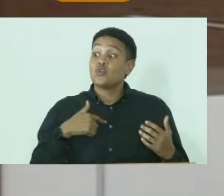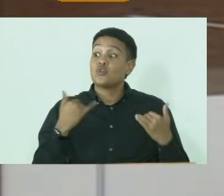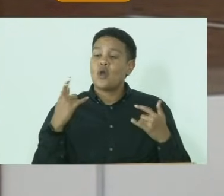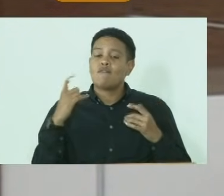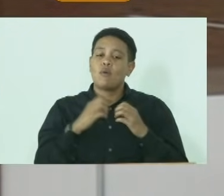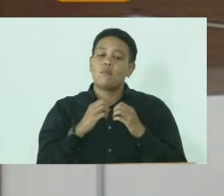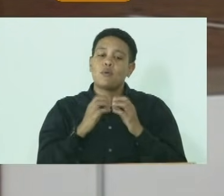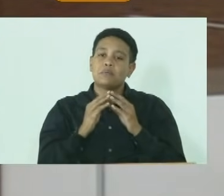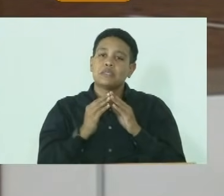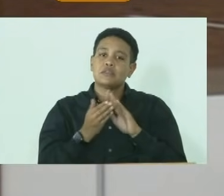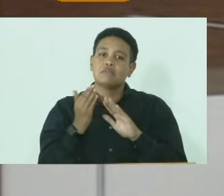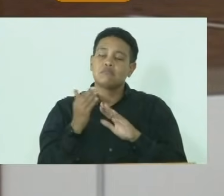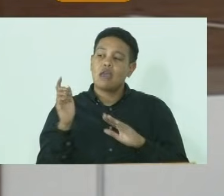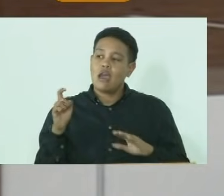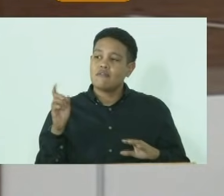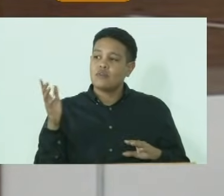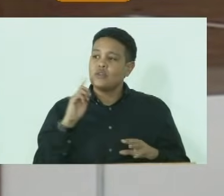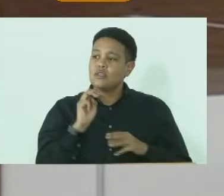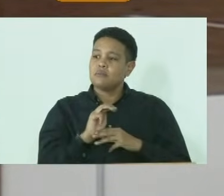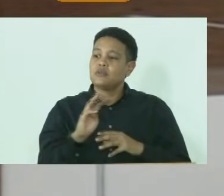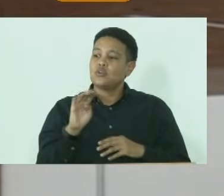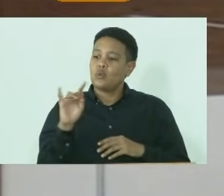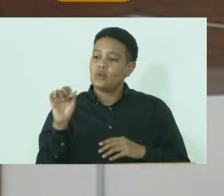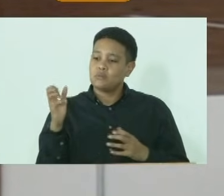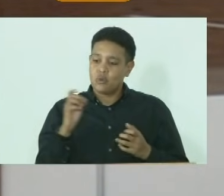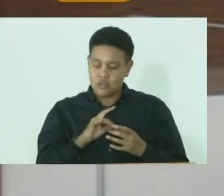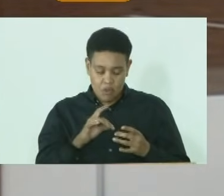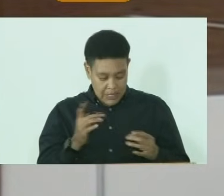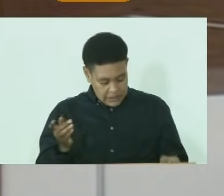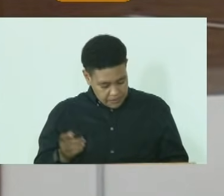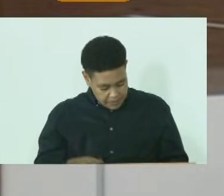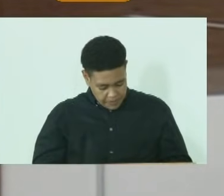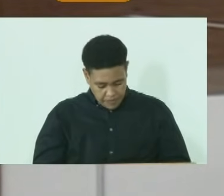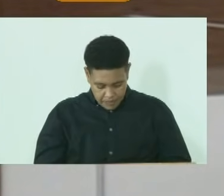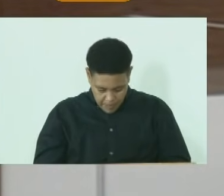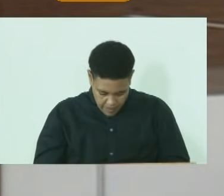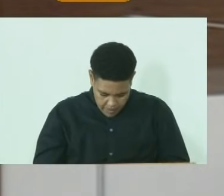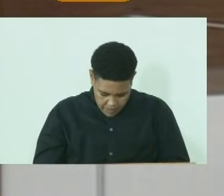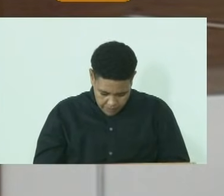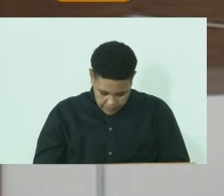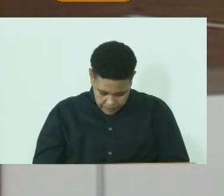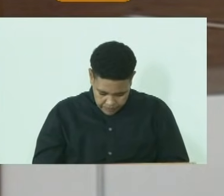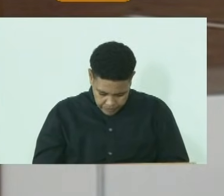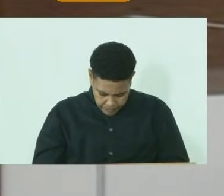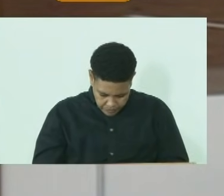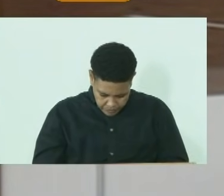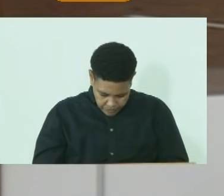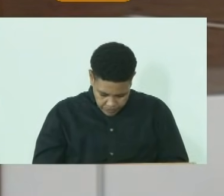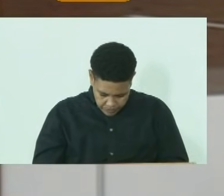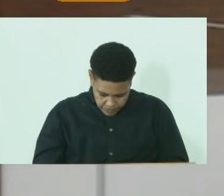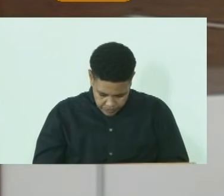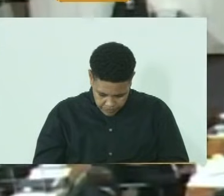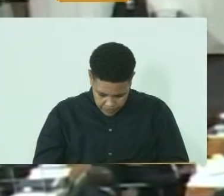meeting. Minister Williams, you want to deal with the Ministry of Education? Thank you.